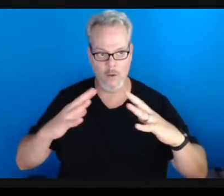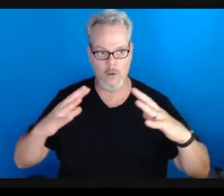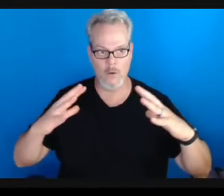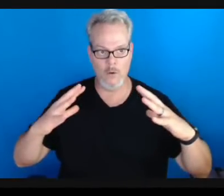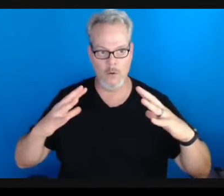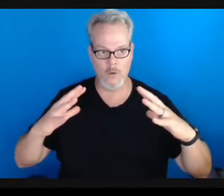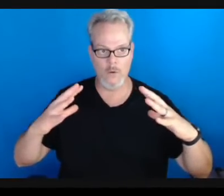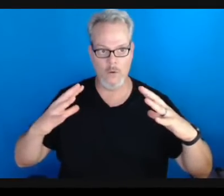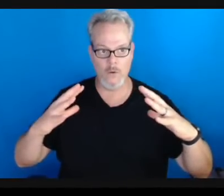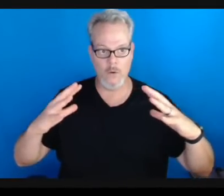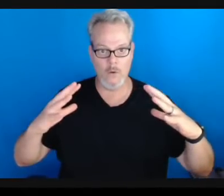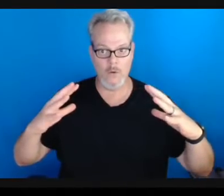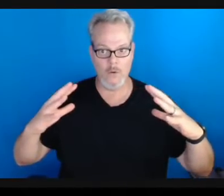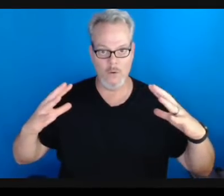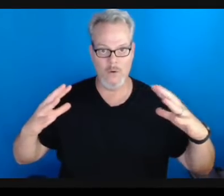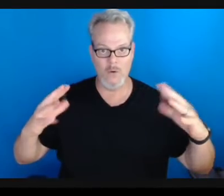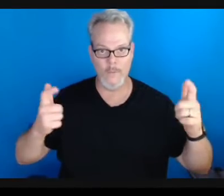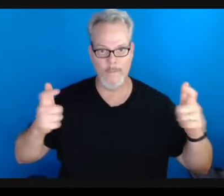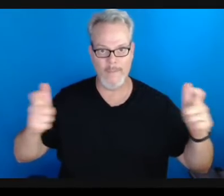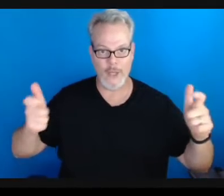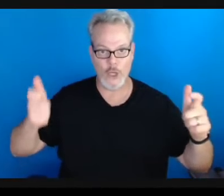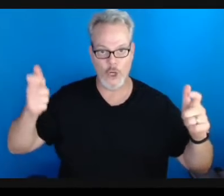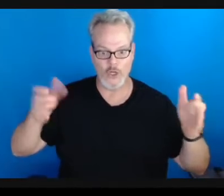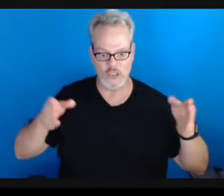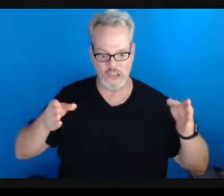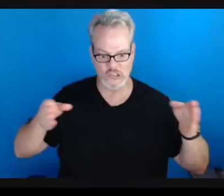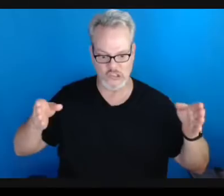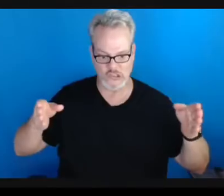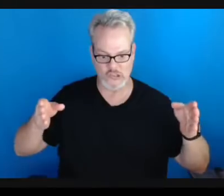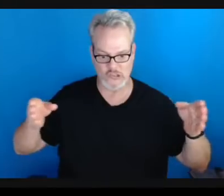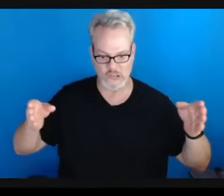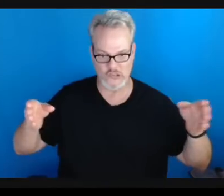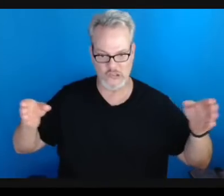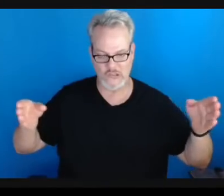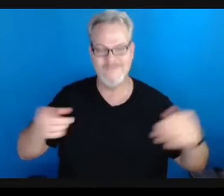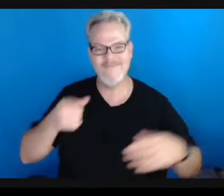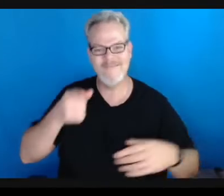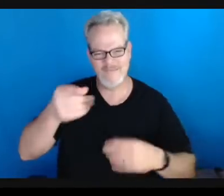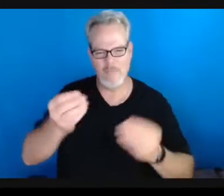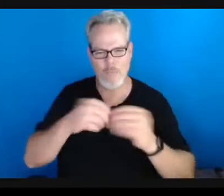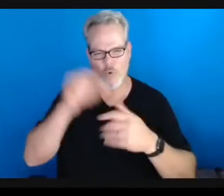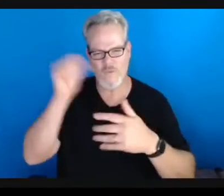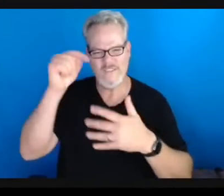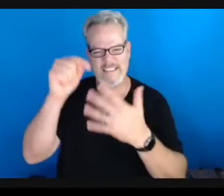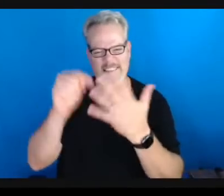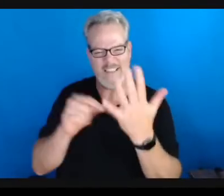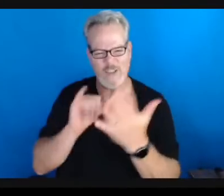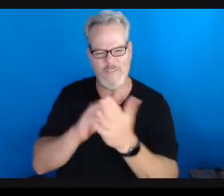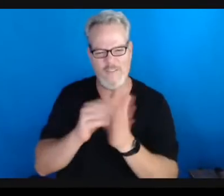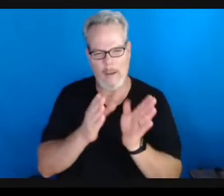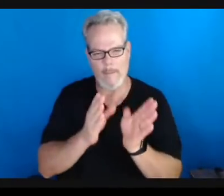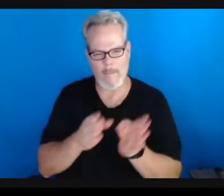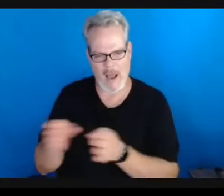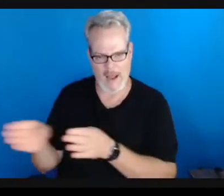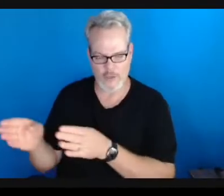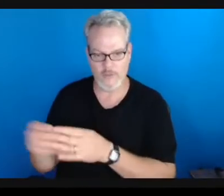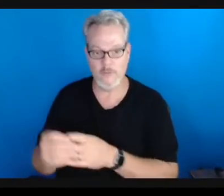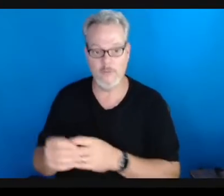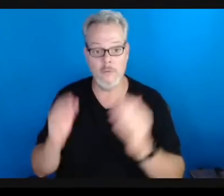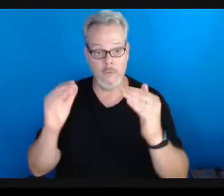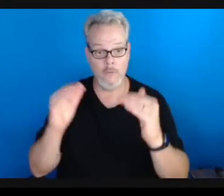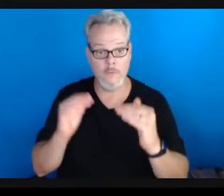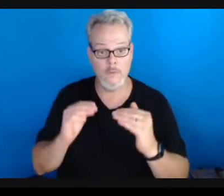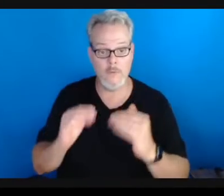time, even if it is slightly lower there. So this is a little bit of the detail of the pattern here. Further down on the Middle East Rift